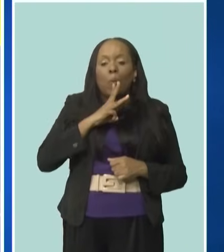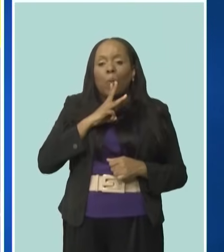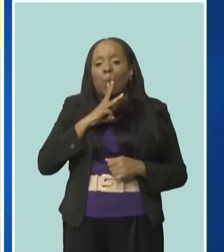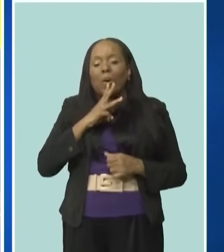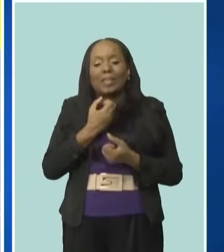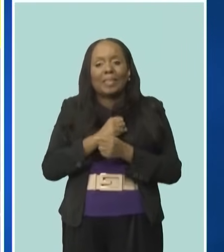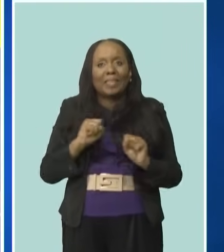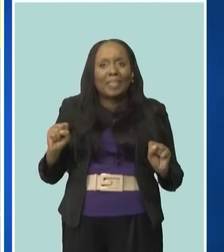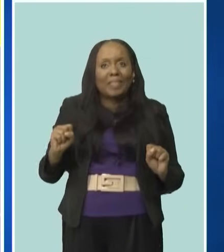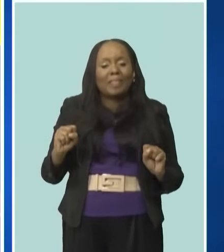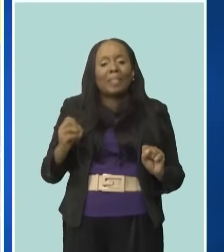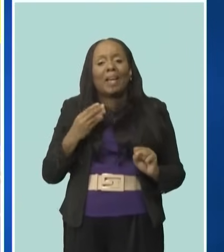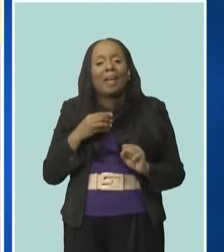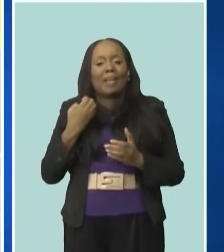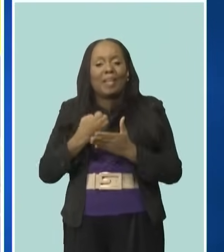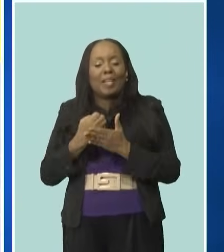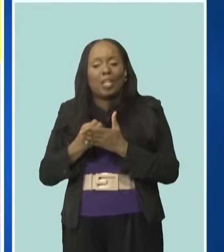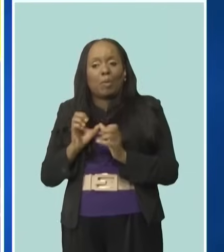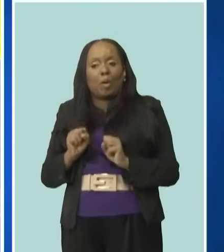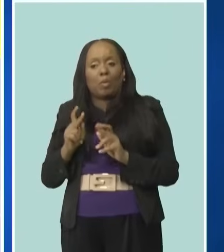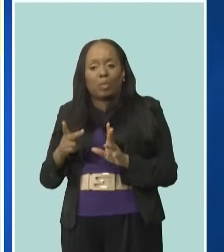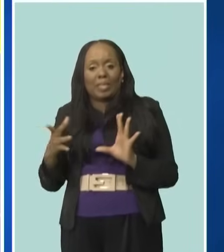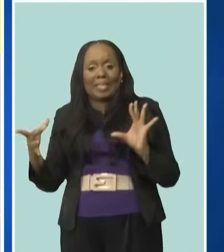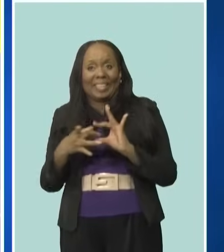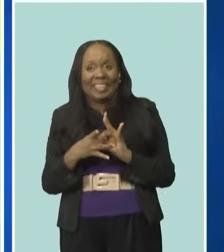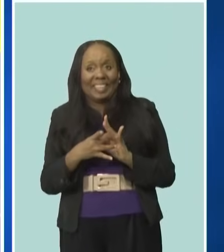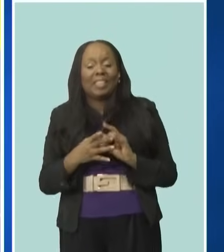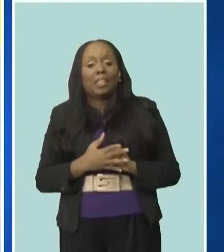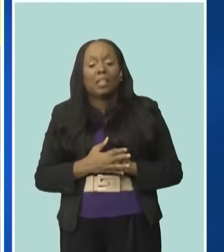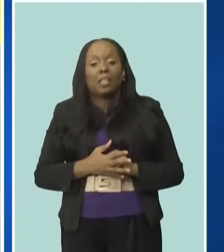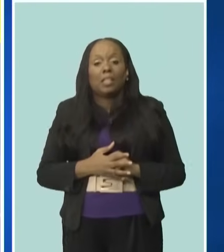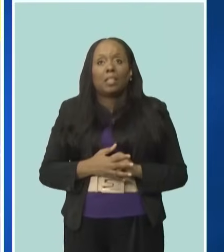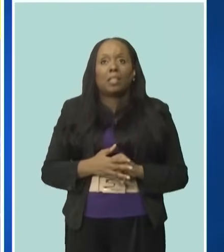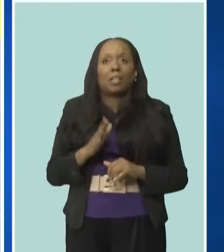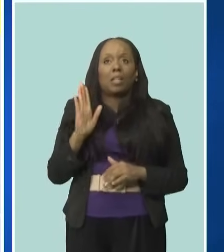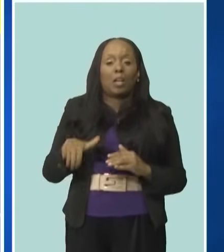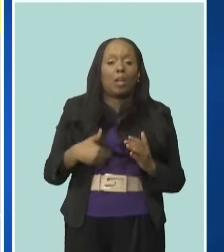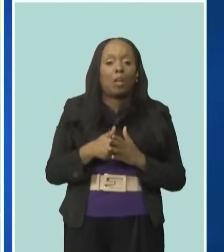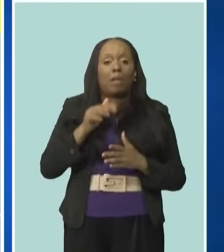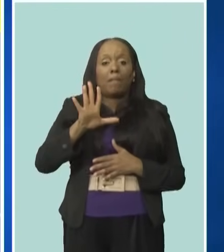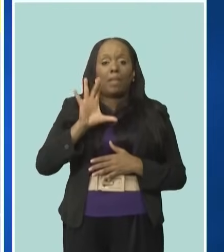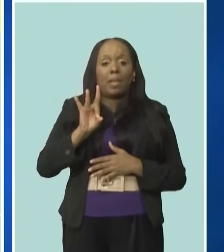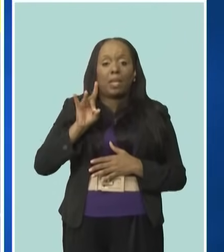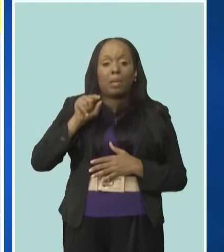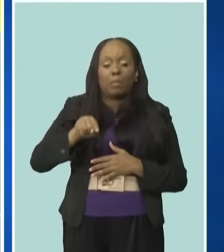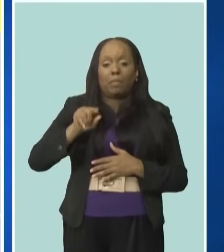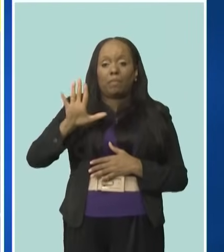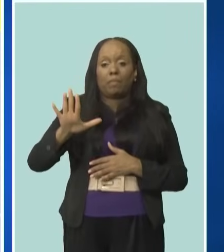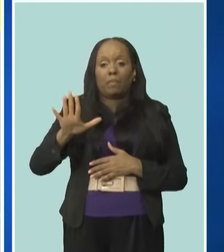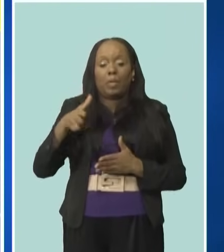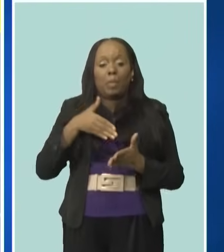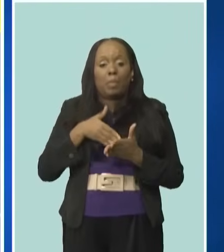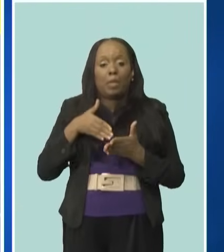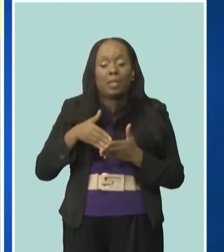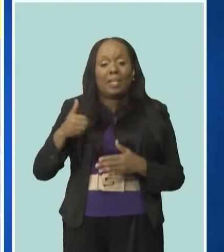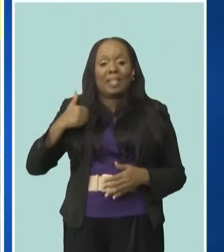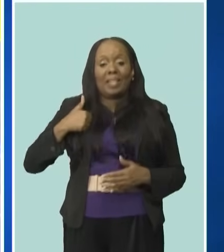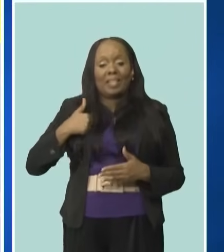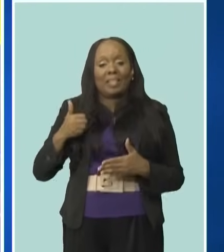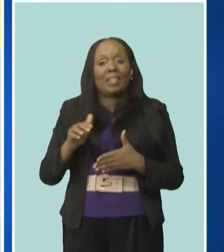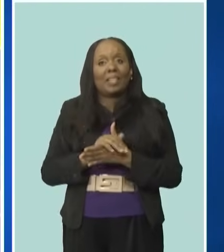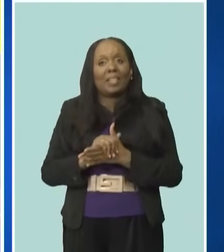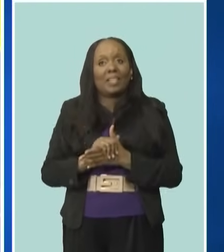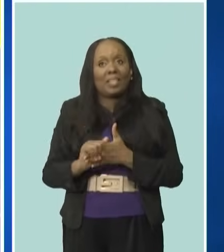opportunity. At the same time, our $58.5 million Canadian dollars